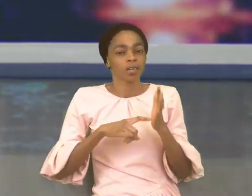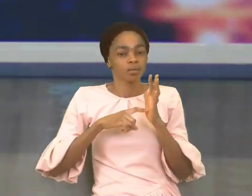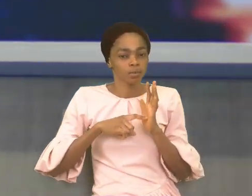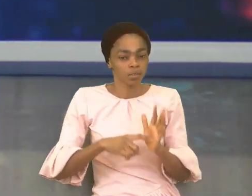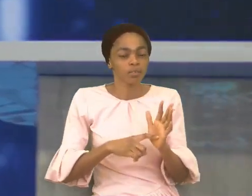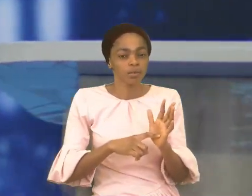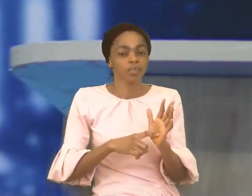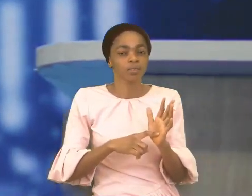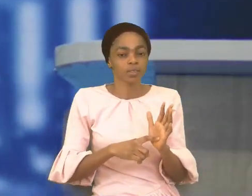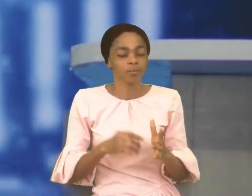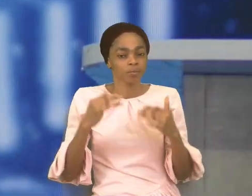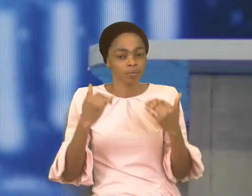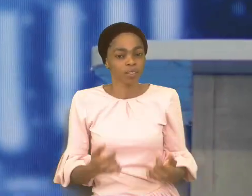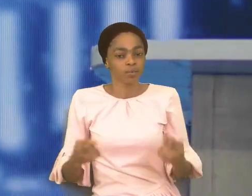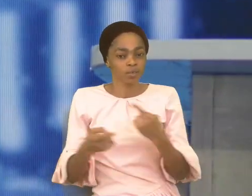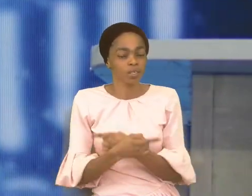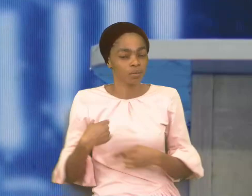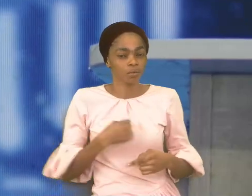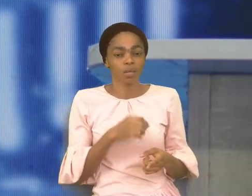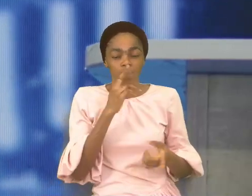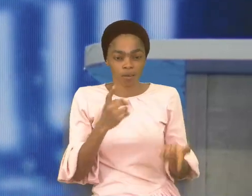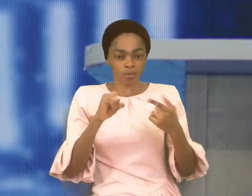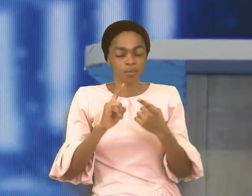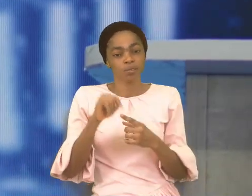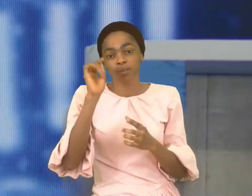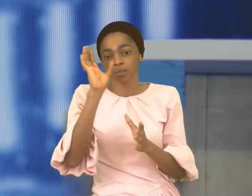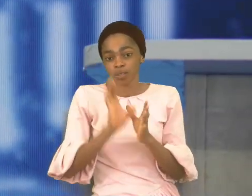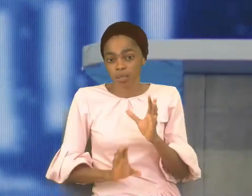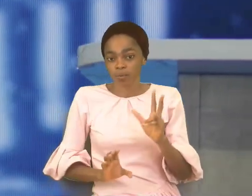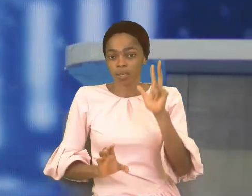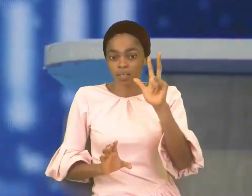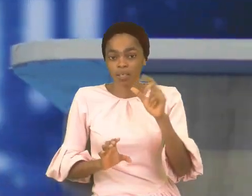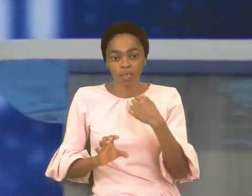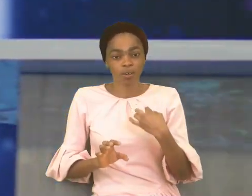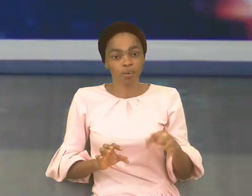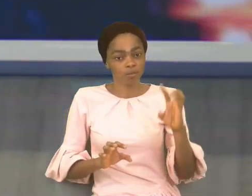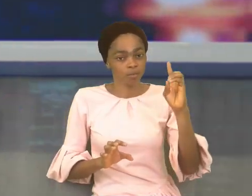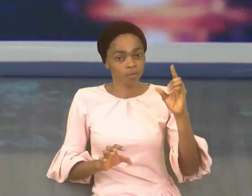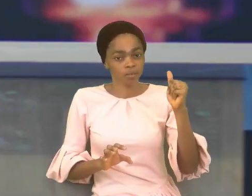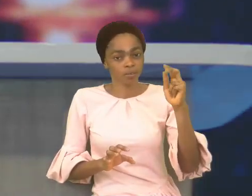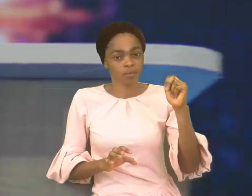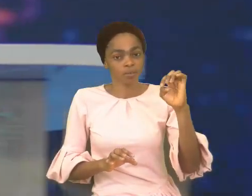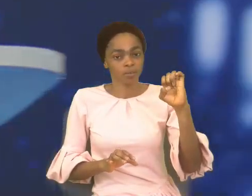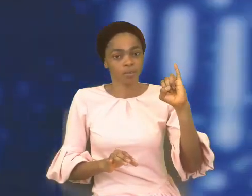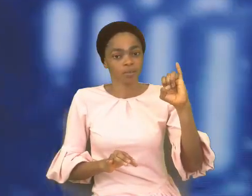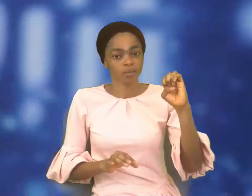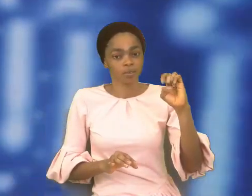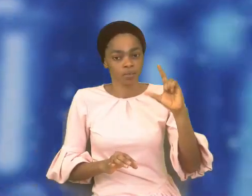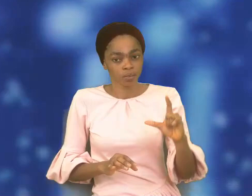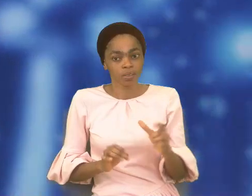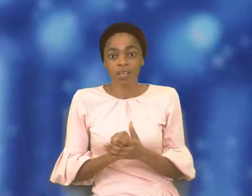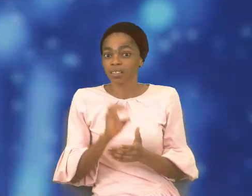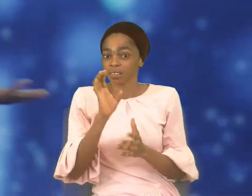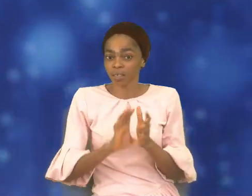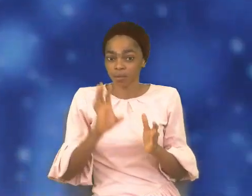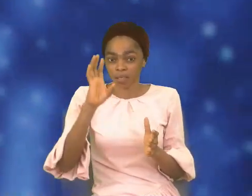of Daniel. Actually, chapter 3 of Daniel, Nebuchadnezzar the king